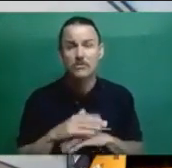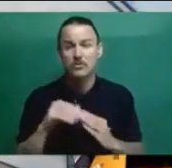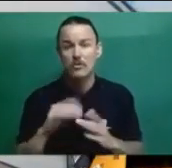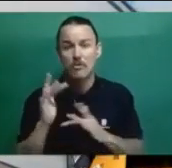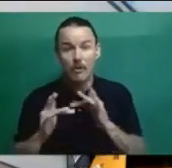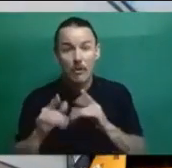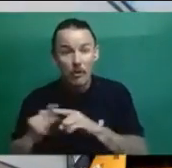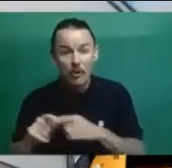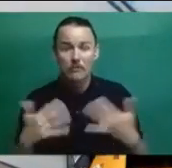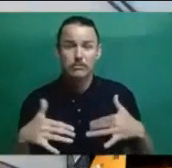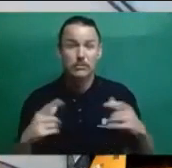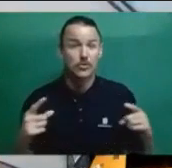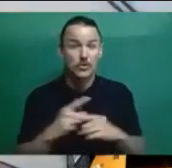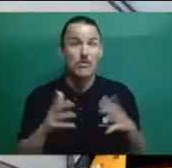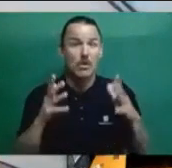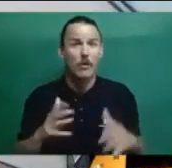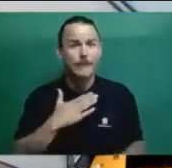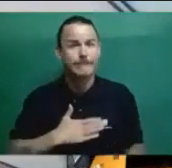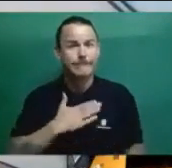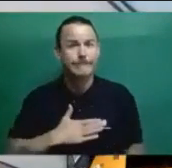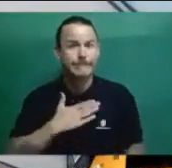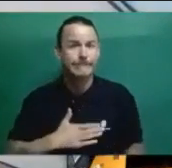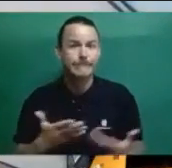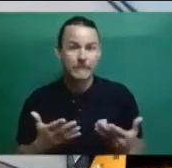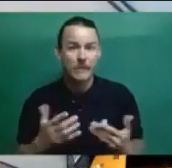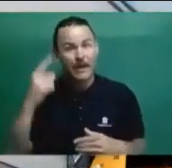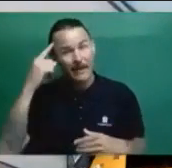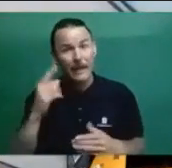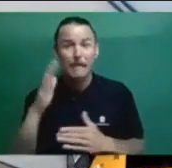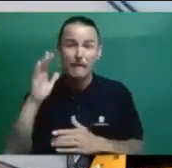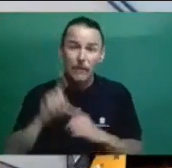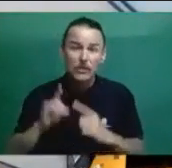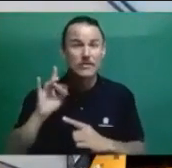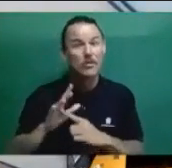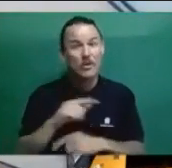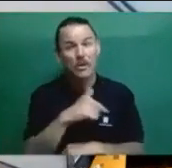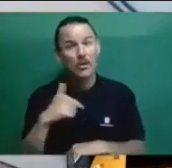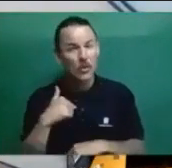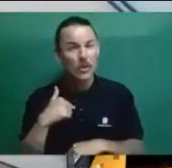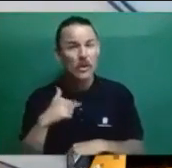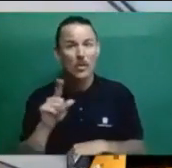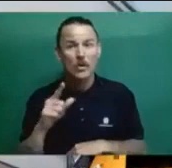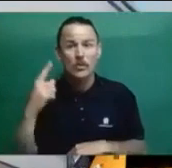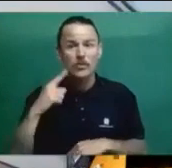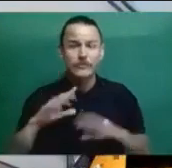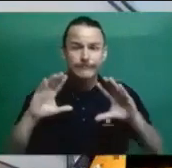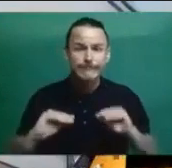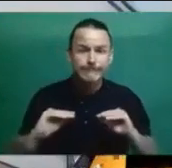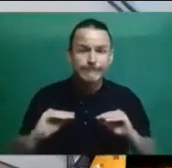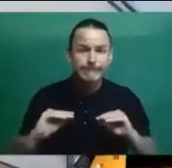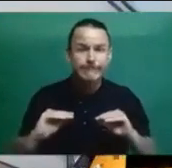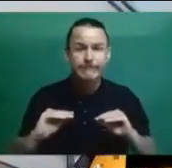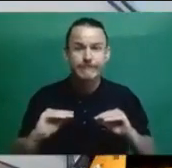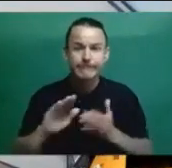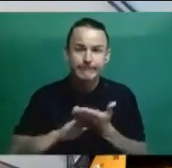that we've been most focused on is suppressing this virus, and that if it gets away from you, as I've said many times, and I think as the international evidence bears